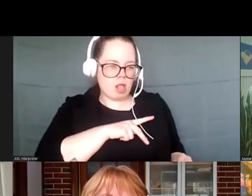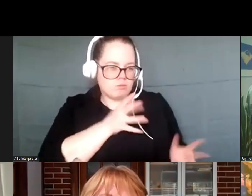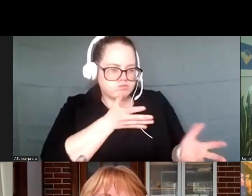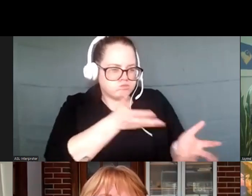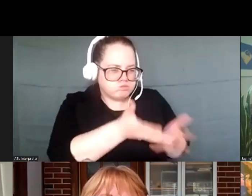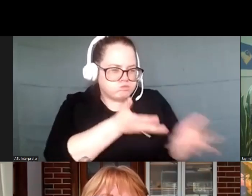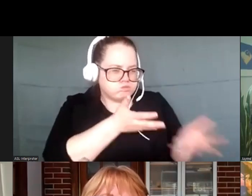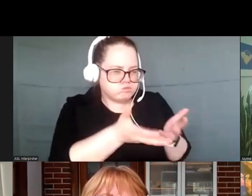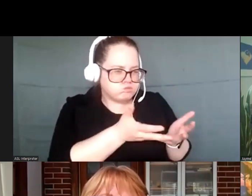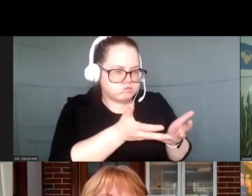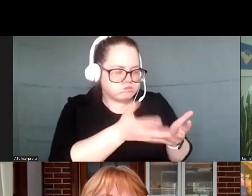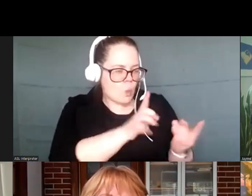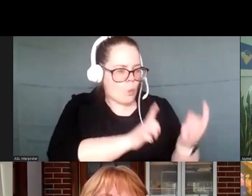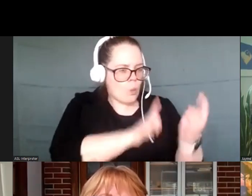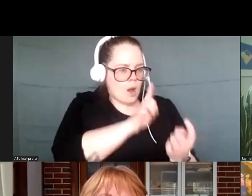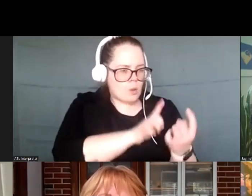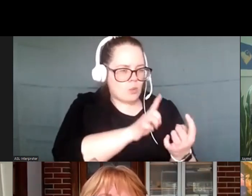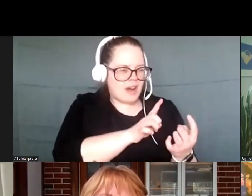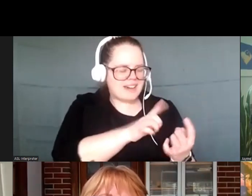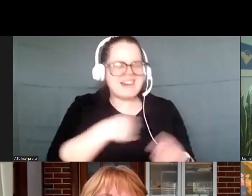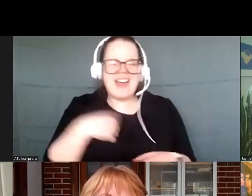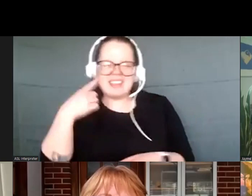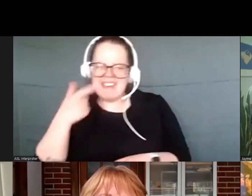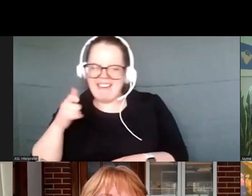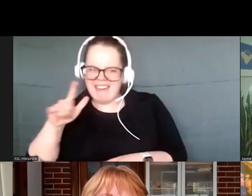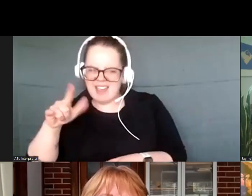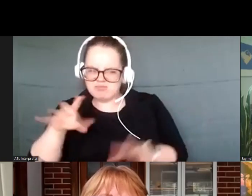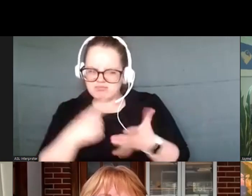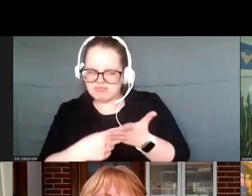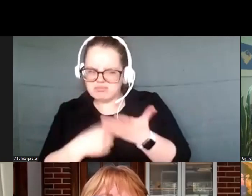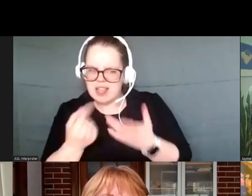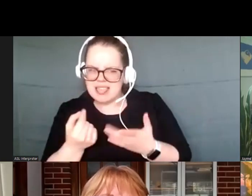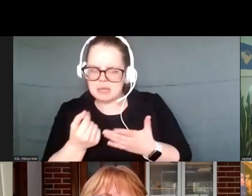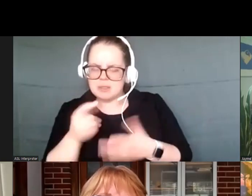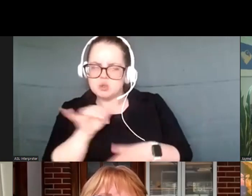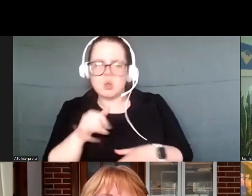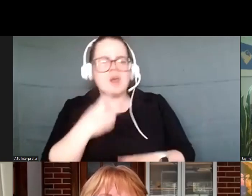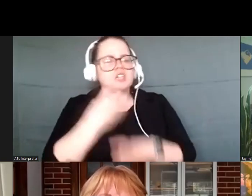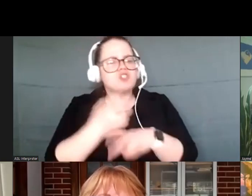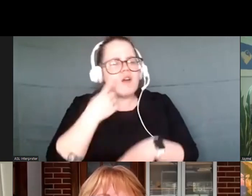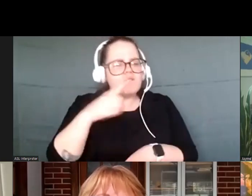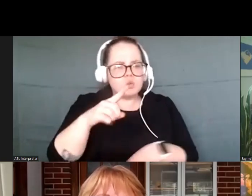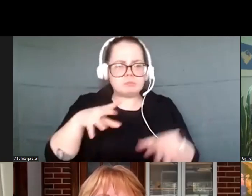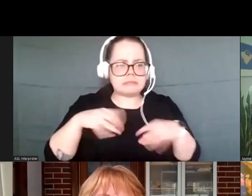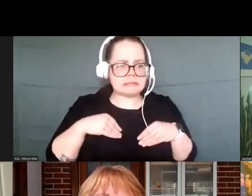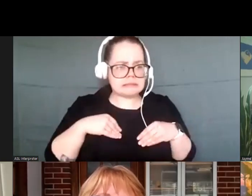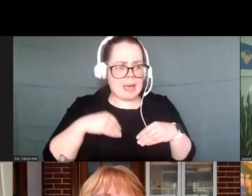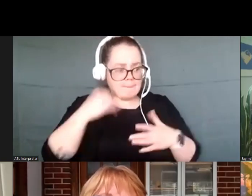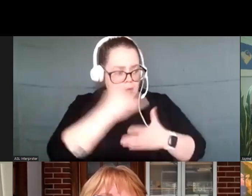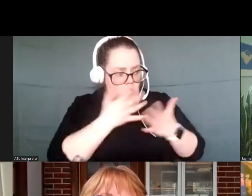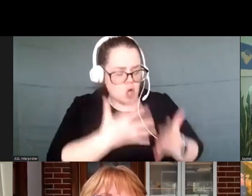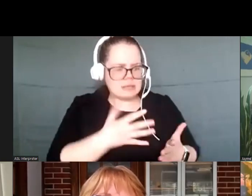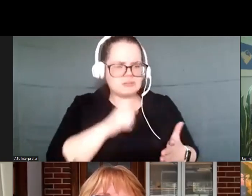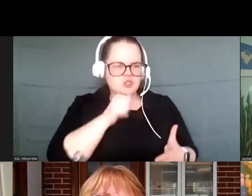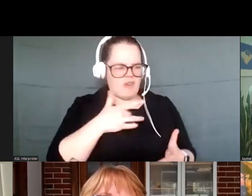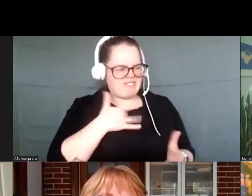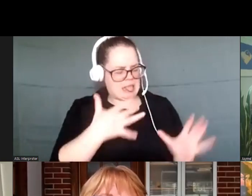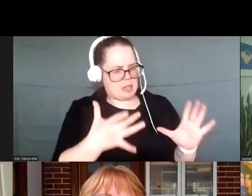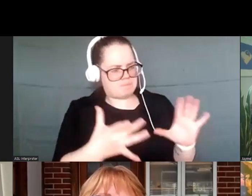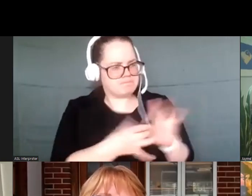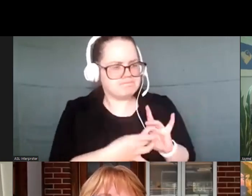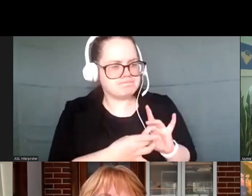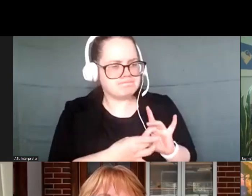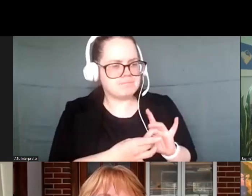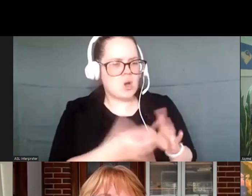think you hit on that, Gail, like it's hard for you to take on an artist that you don't feel truly connected to in almost a